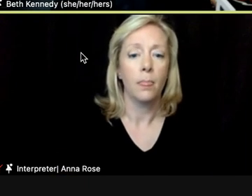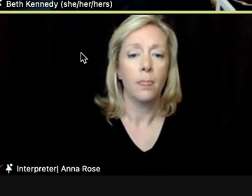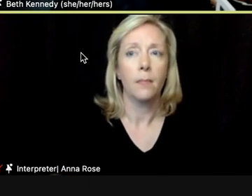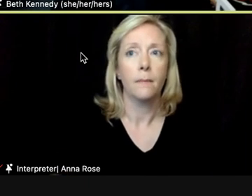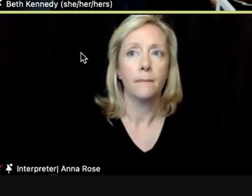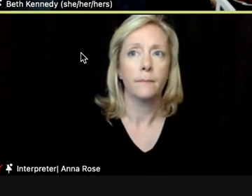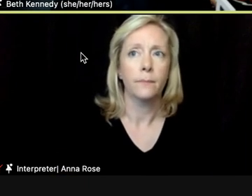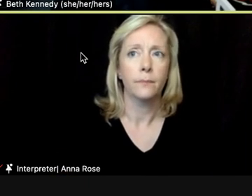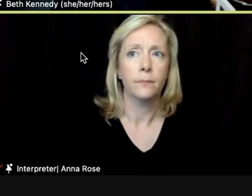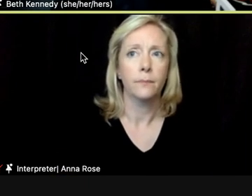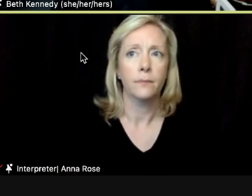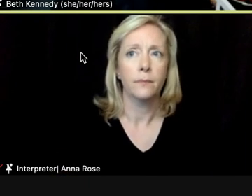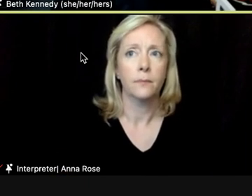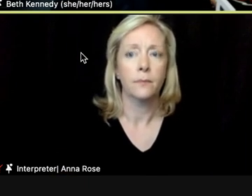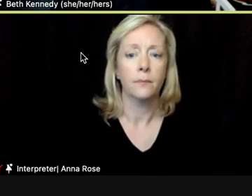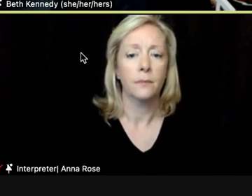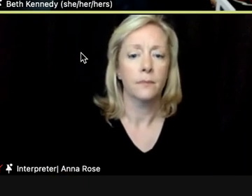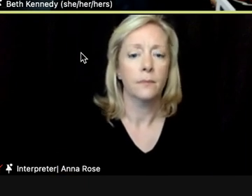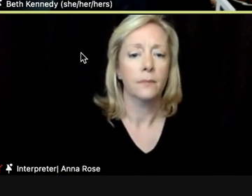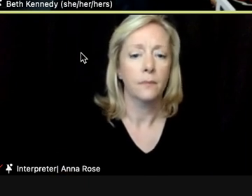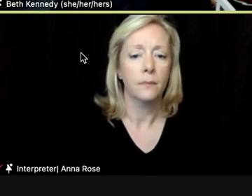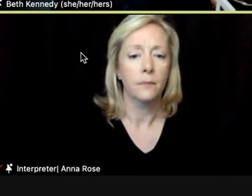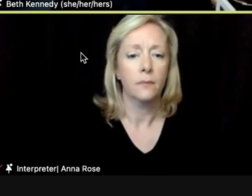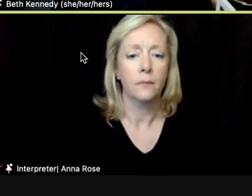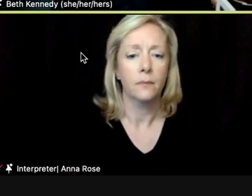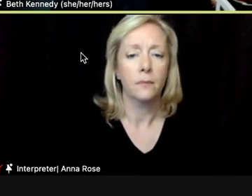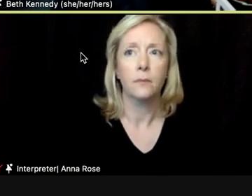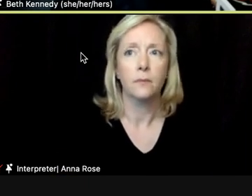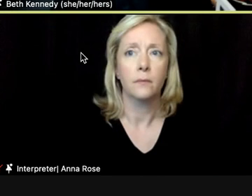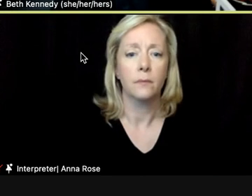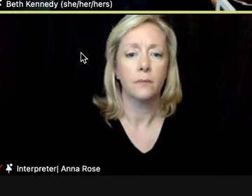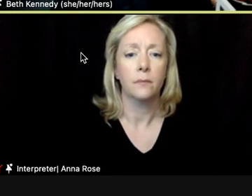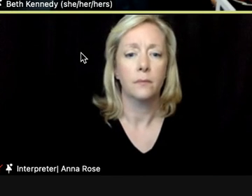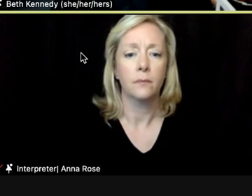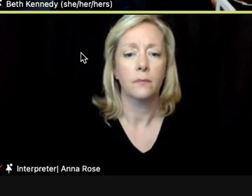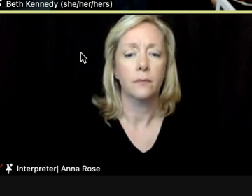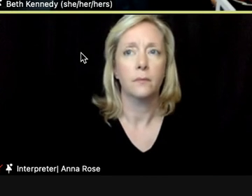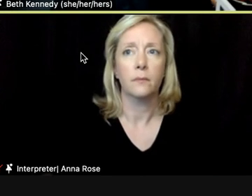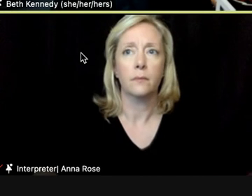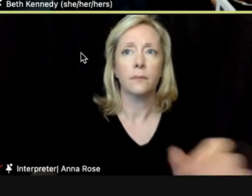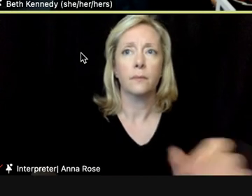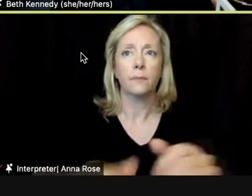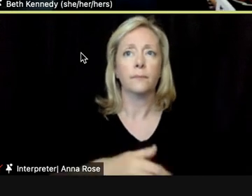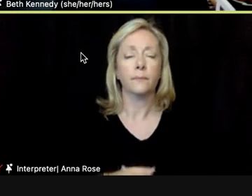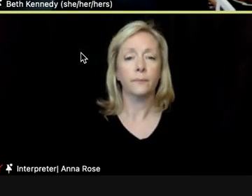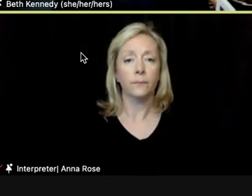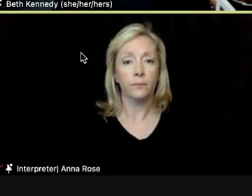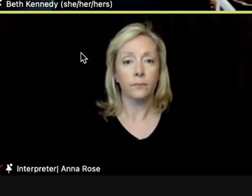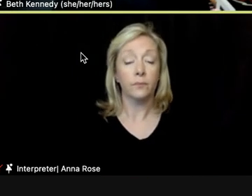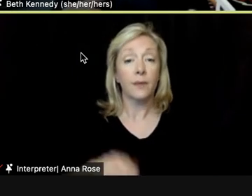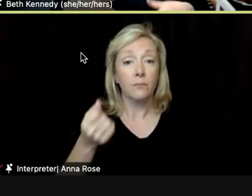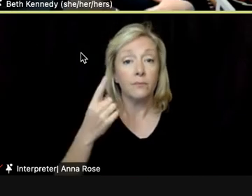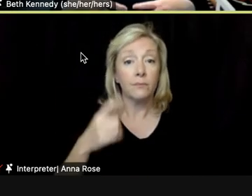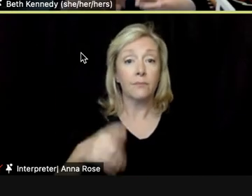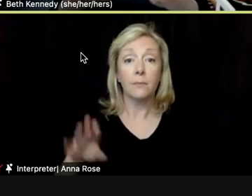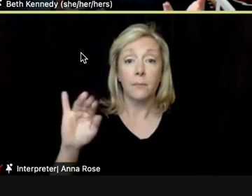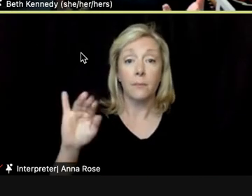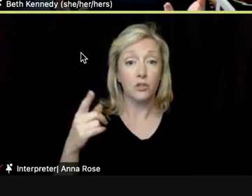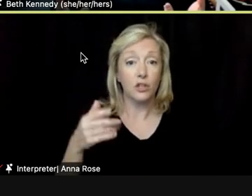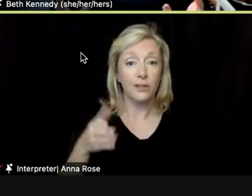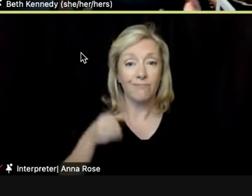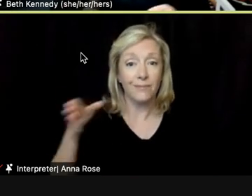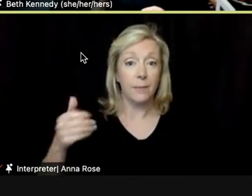They call these the 4 factors of deafblindness. adopted that language, and